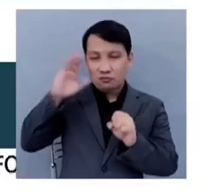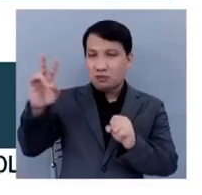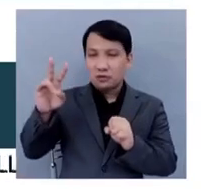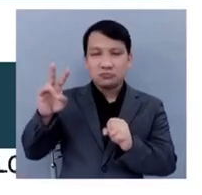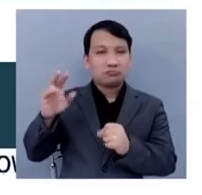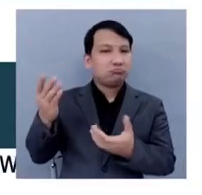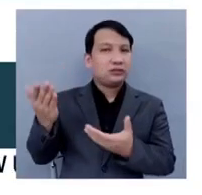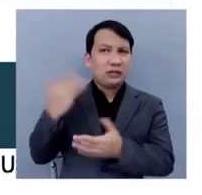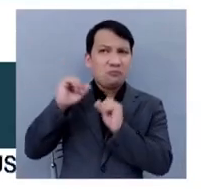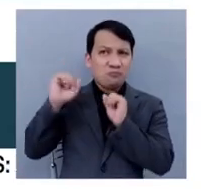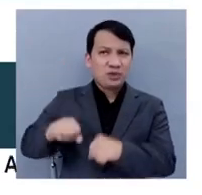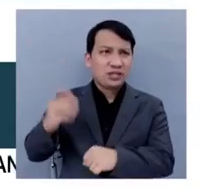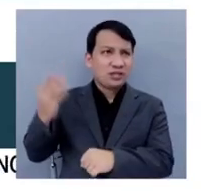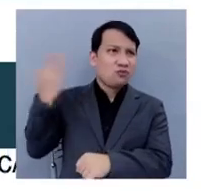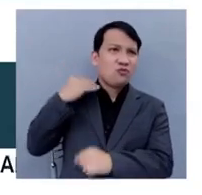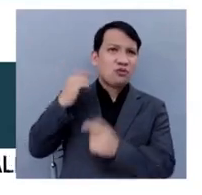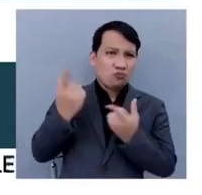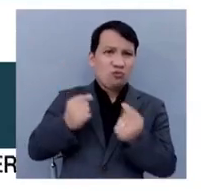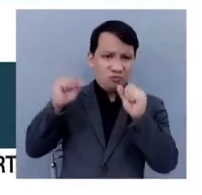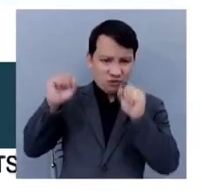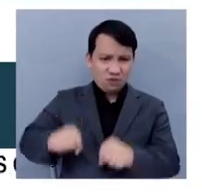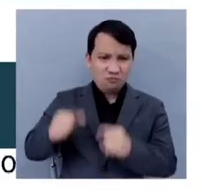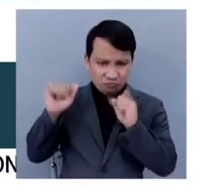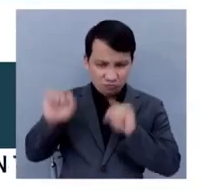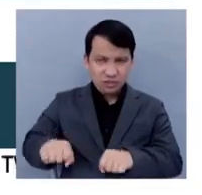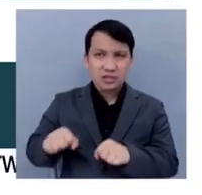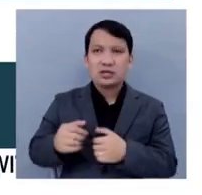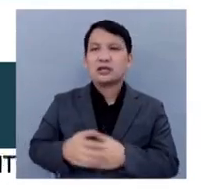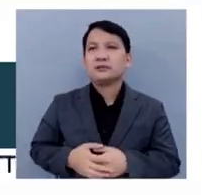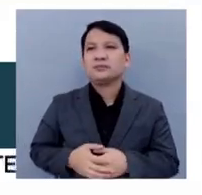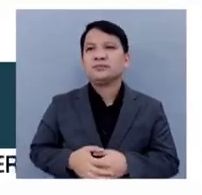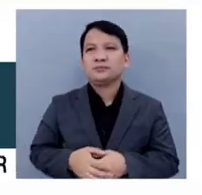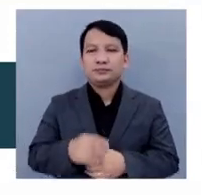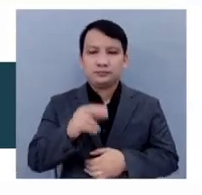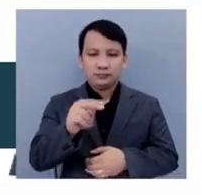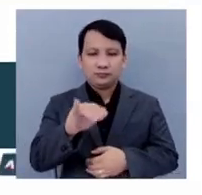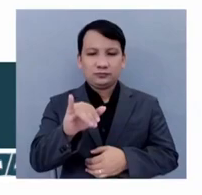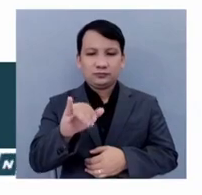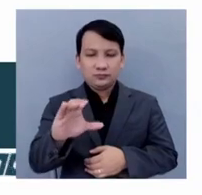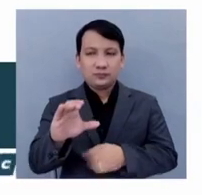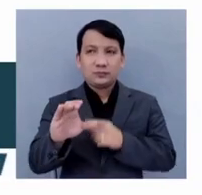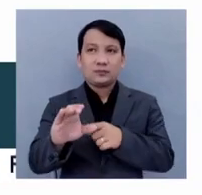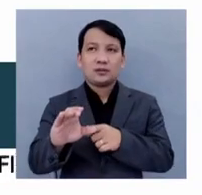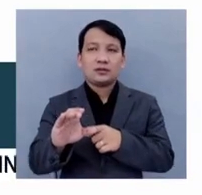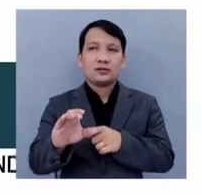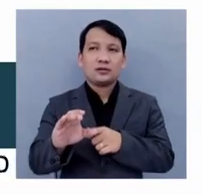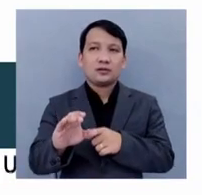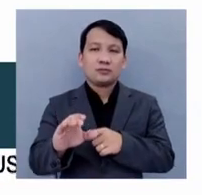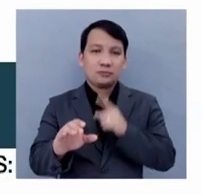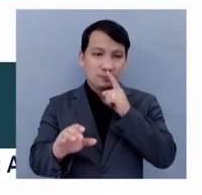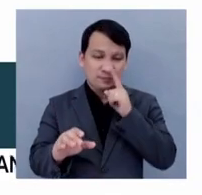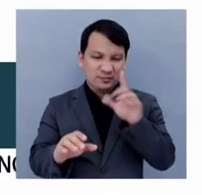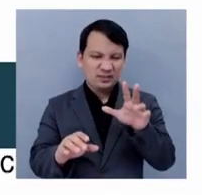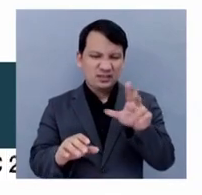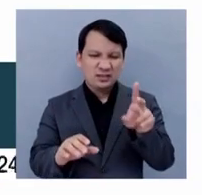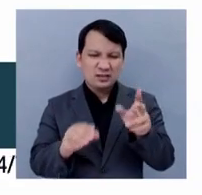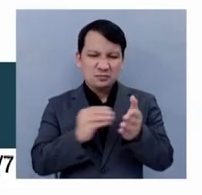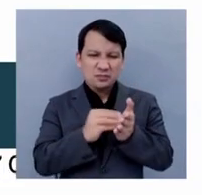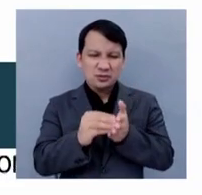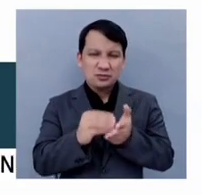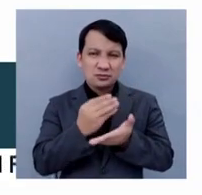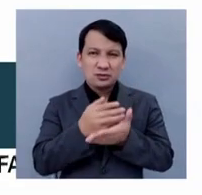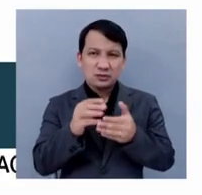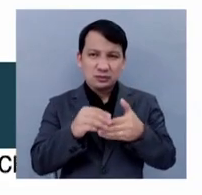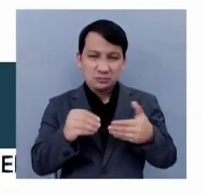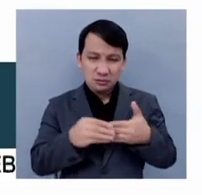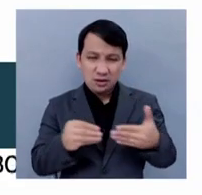it before. It can be done. Let's go to the cases in NYC totaling to about $70 million. What's the latest there?